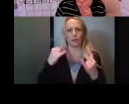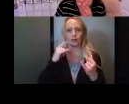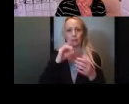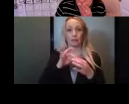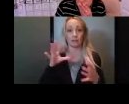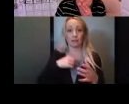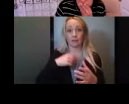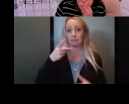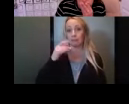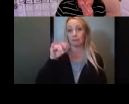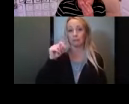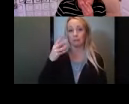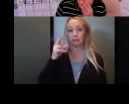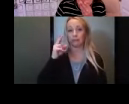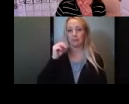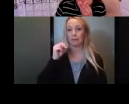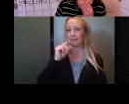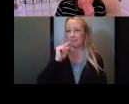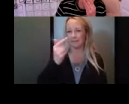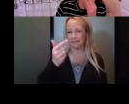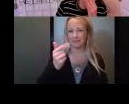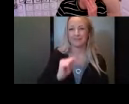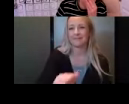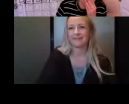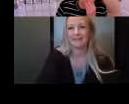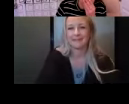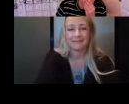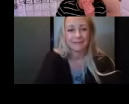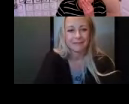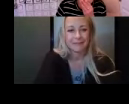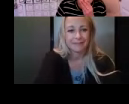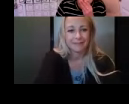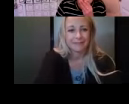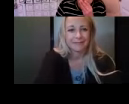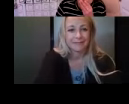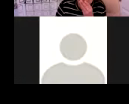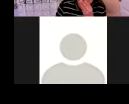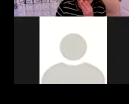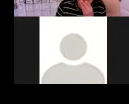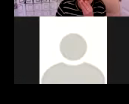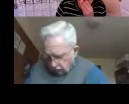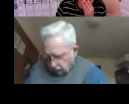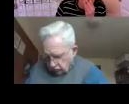Python, and all current development is happening on the Python version. Big success for the Python folks around here.